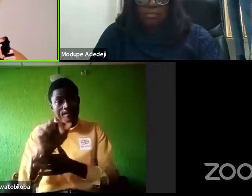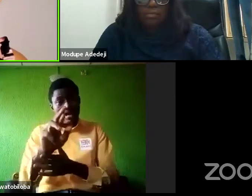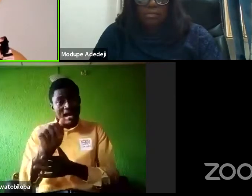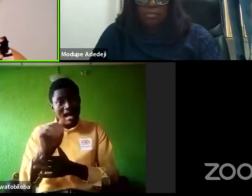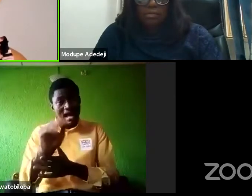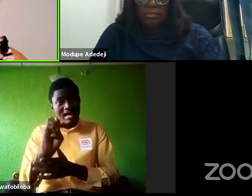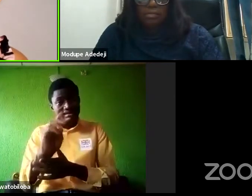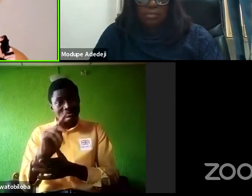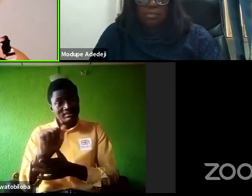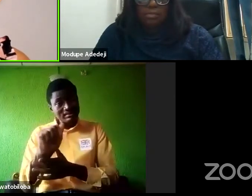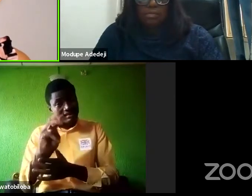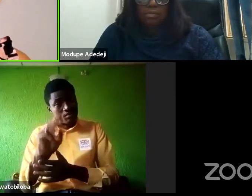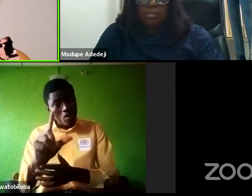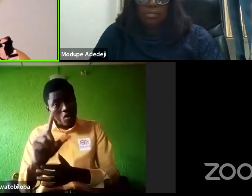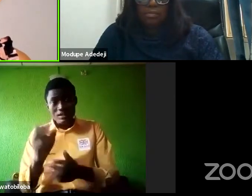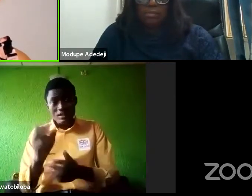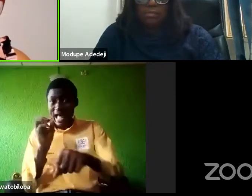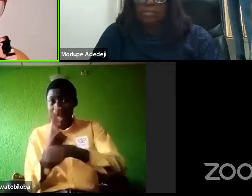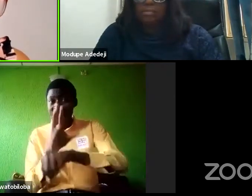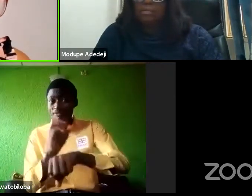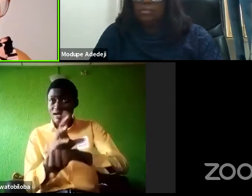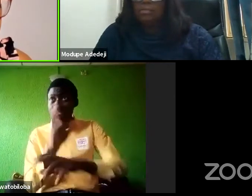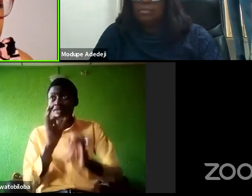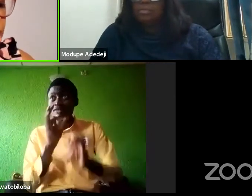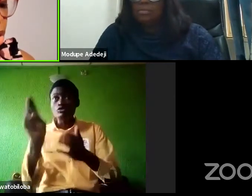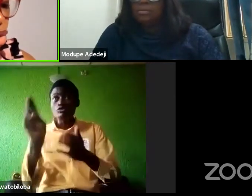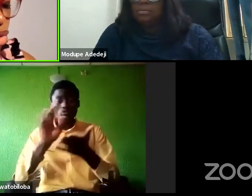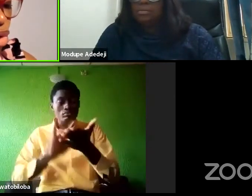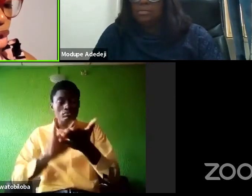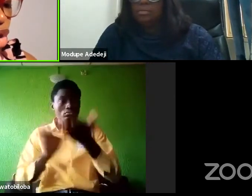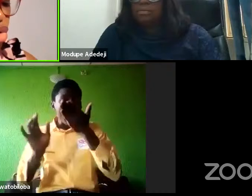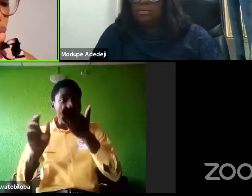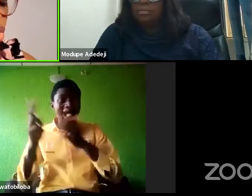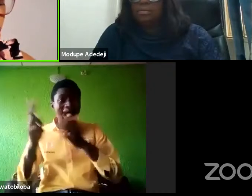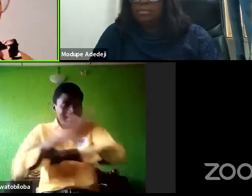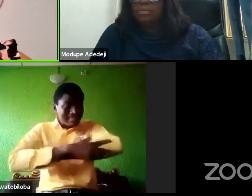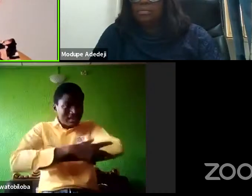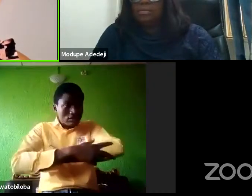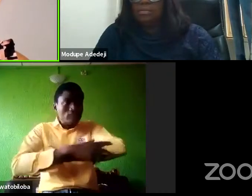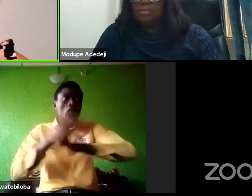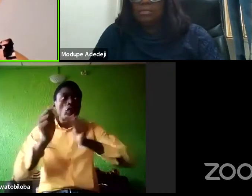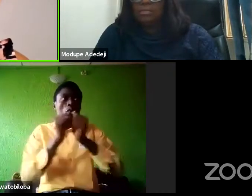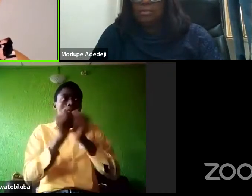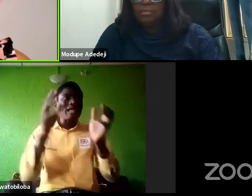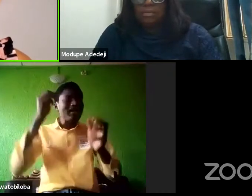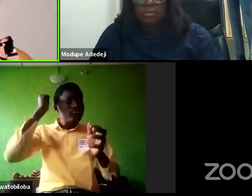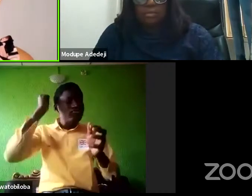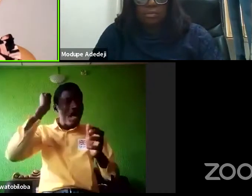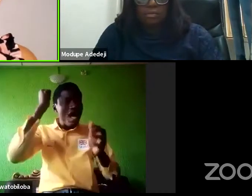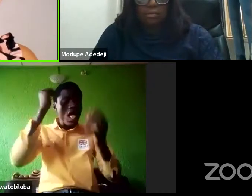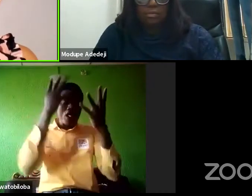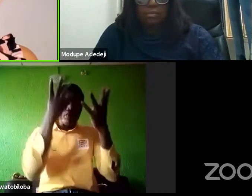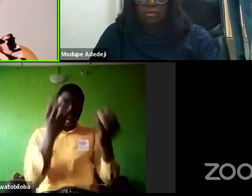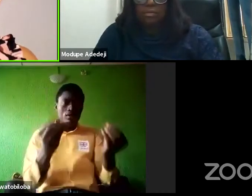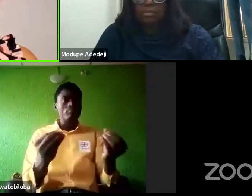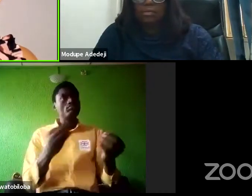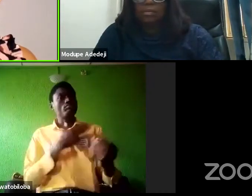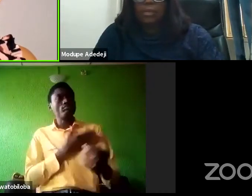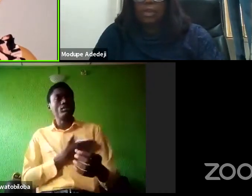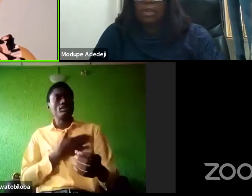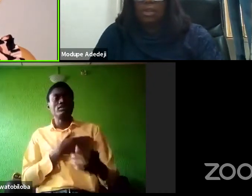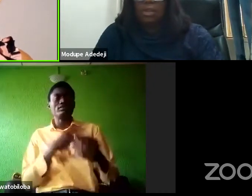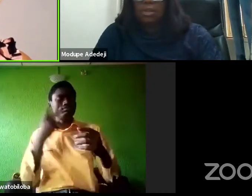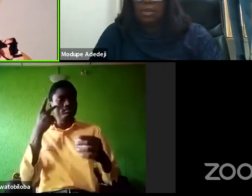and the headache does not resolve, you should see the doctor. Please see the doctor. So how can a woman handle stress?